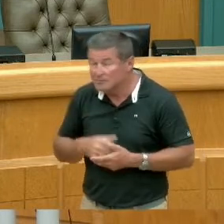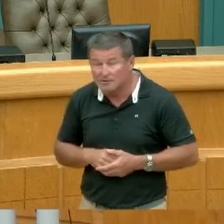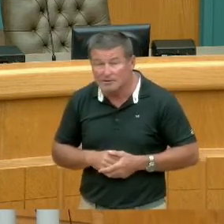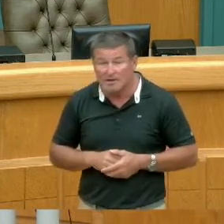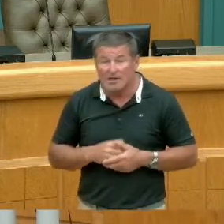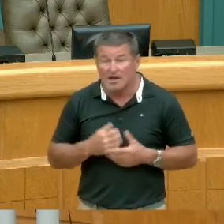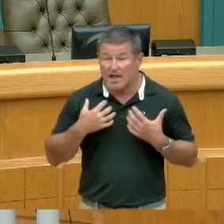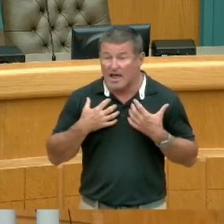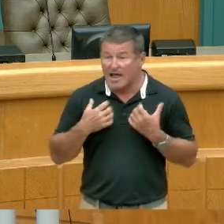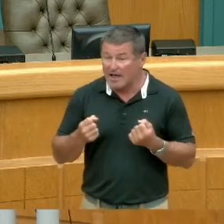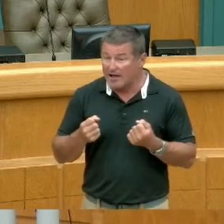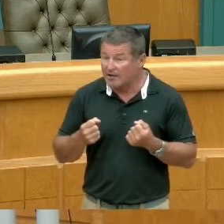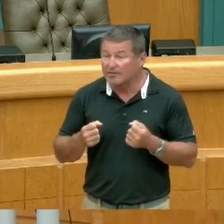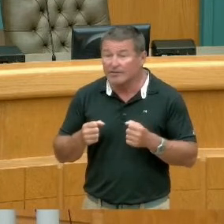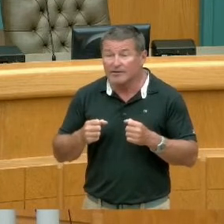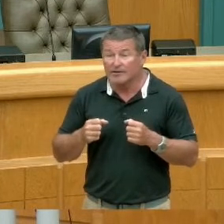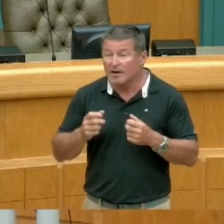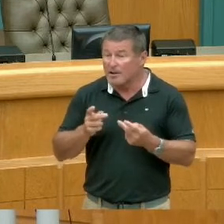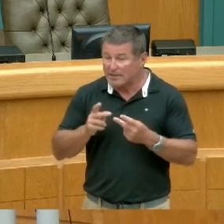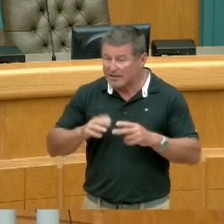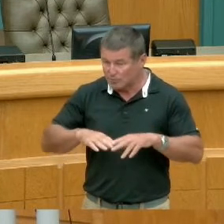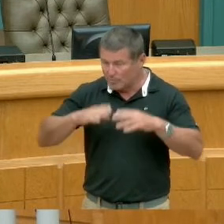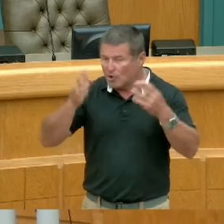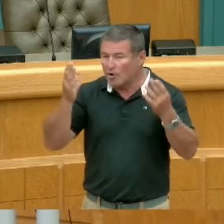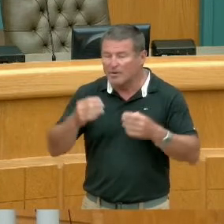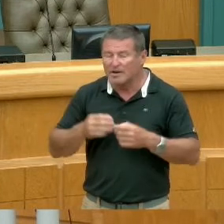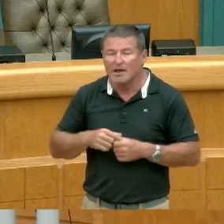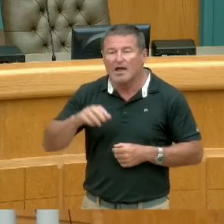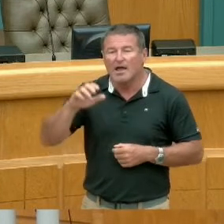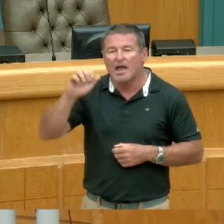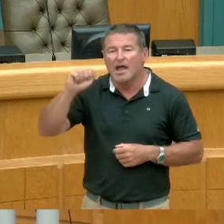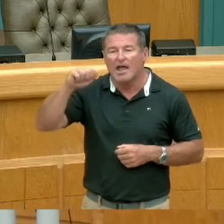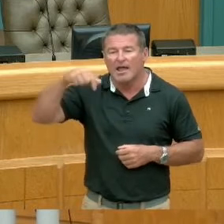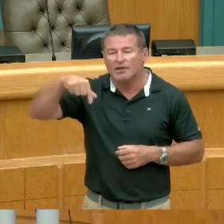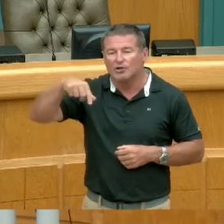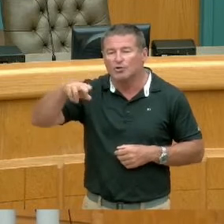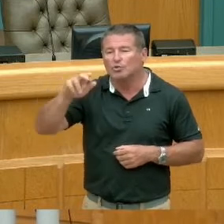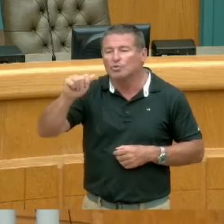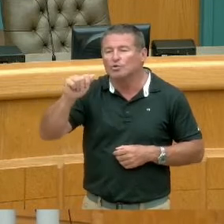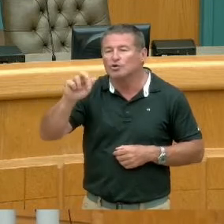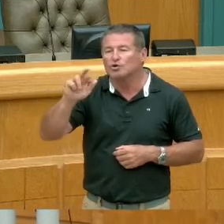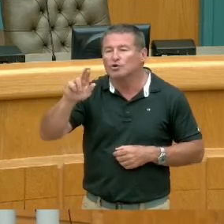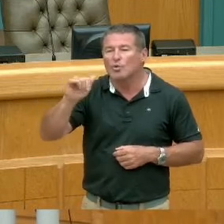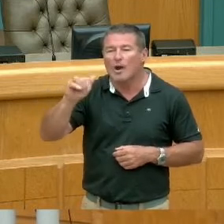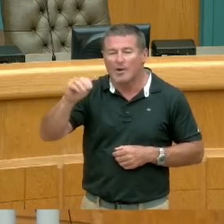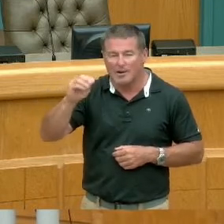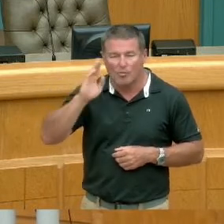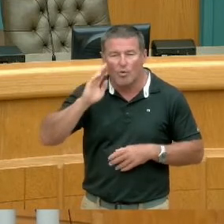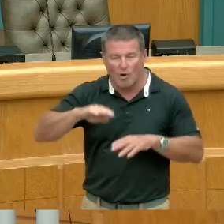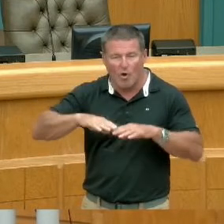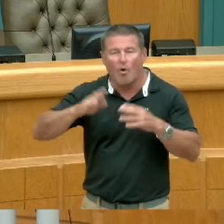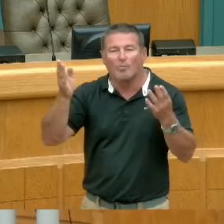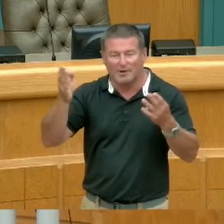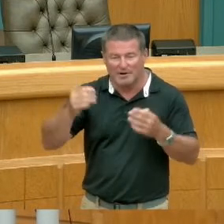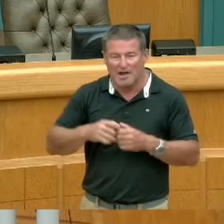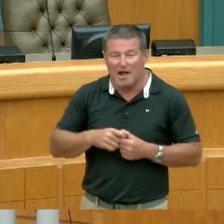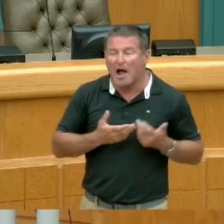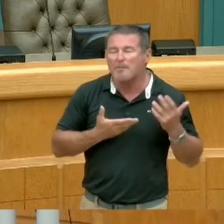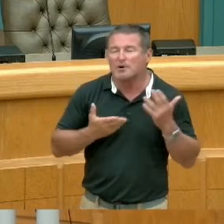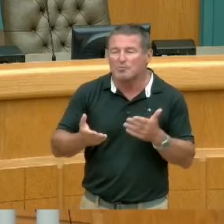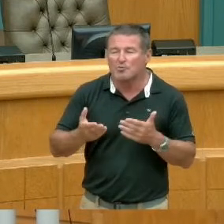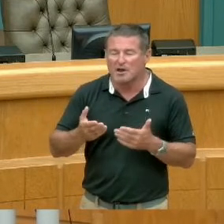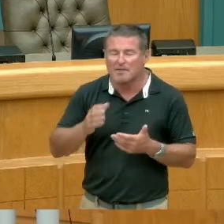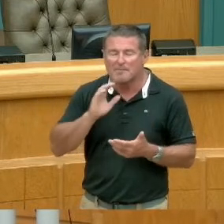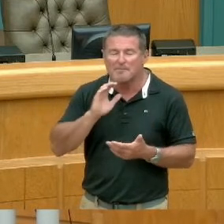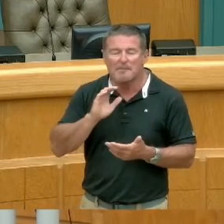Health facilities will be open. The aquarium's going to become open on May the 22nd. Maybe I'll take my wife there, our anniversary, and we'll get to see some of